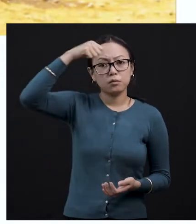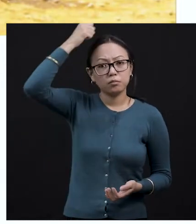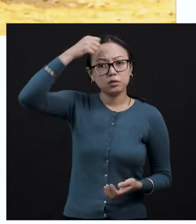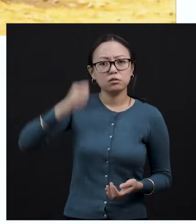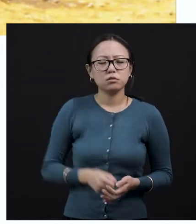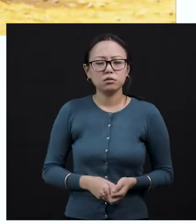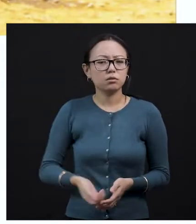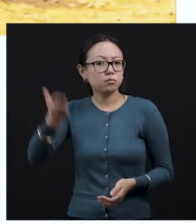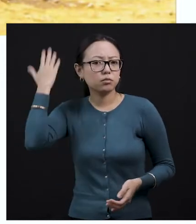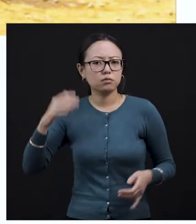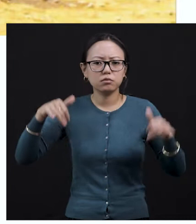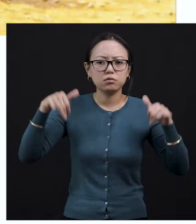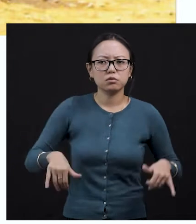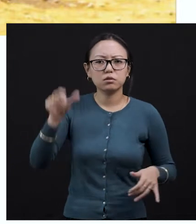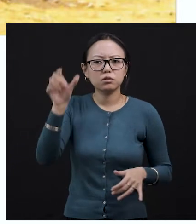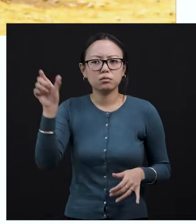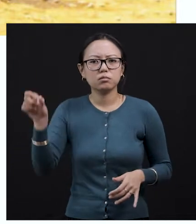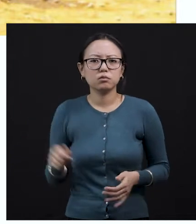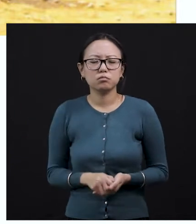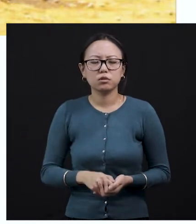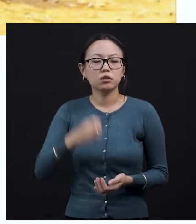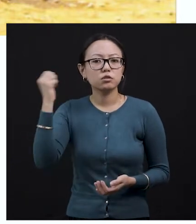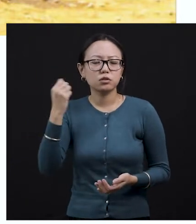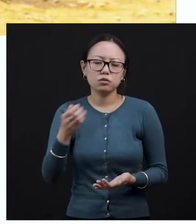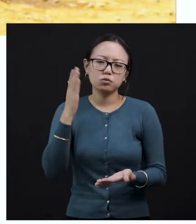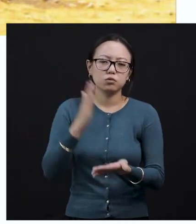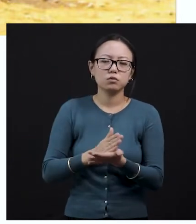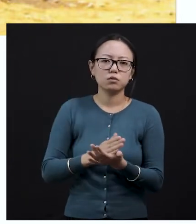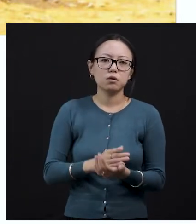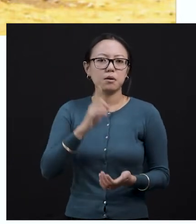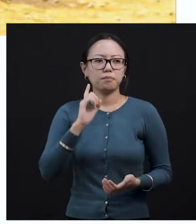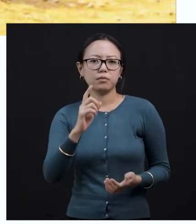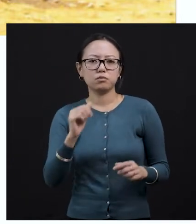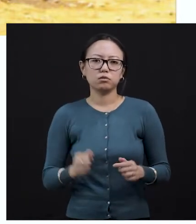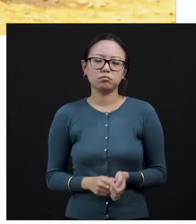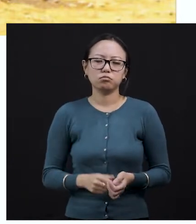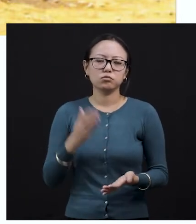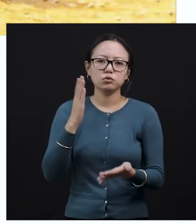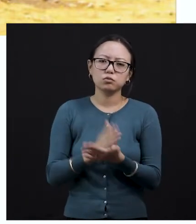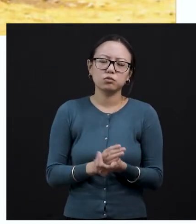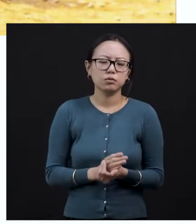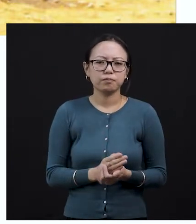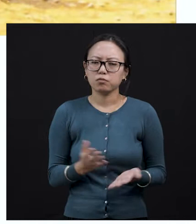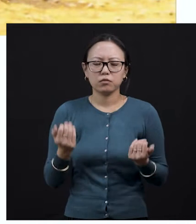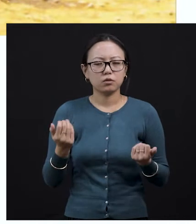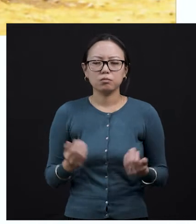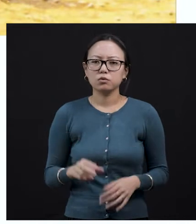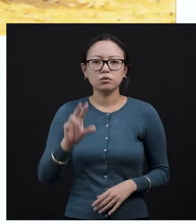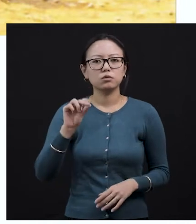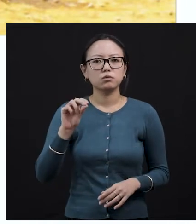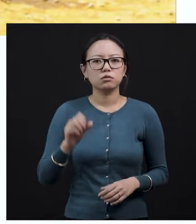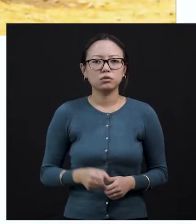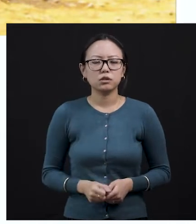but they couldn't do that, and the Aryans succeeded, and then it's spread all over the northern